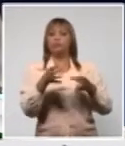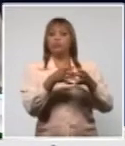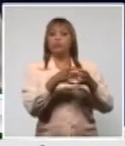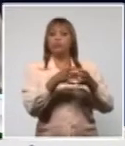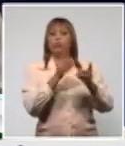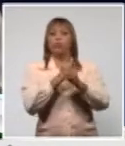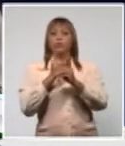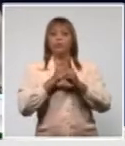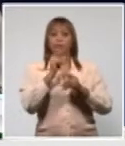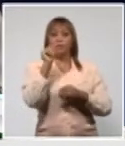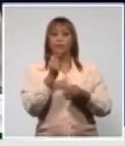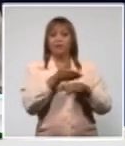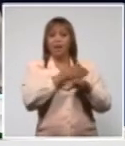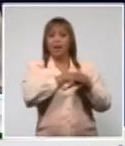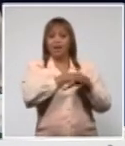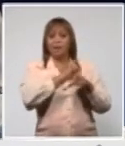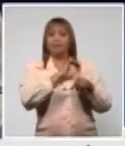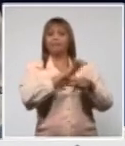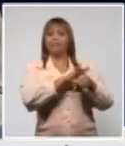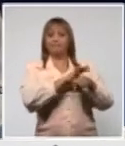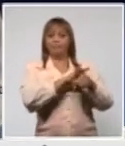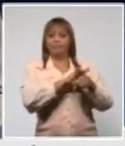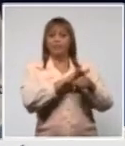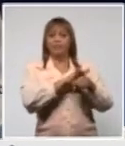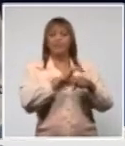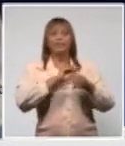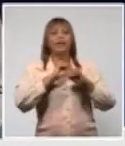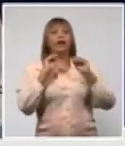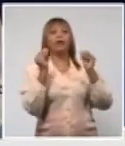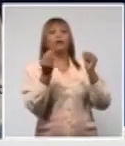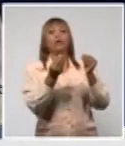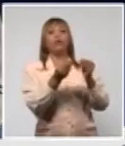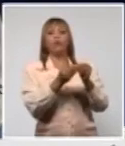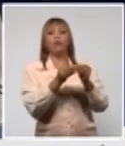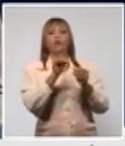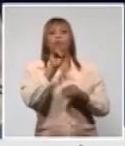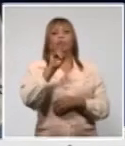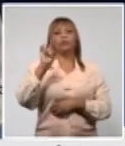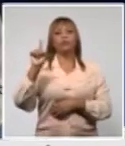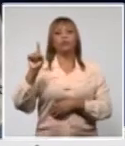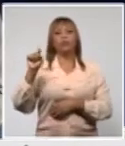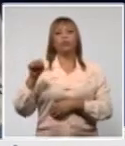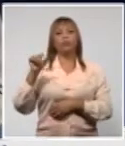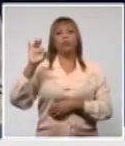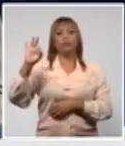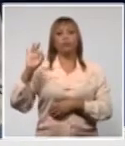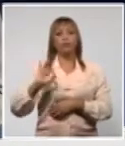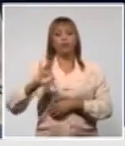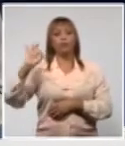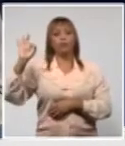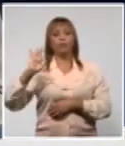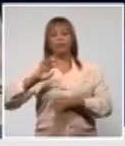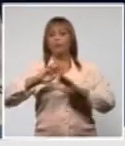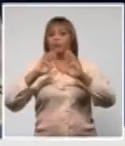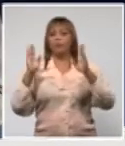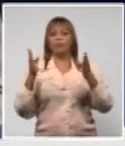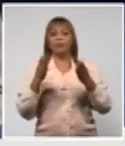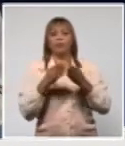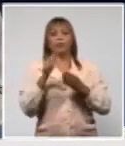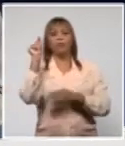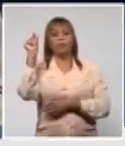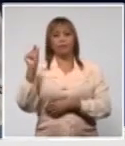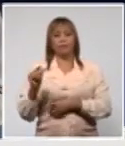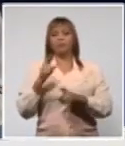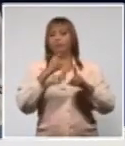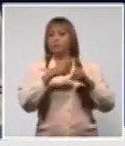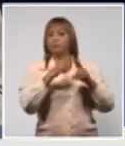48.9% respectively. Of the 19 patients, 12, or a 63.1%, were